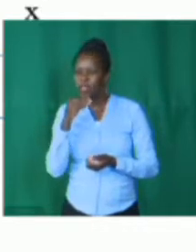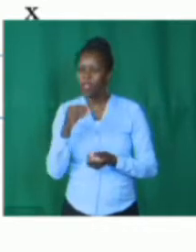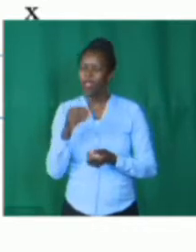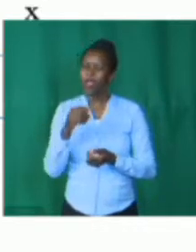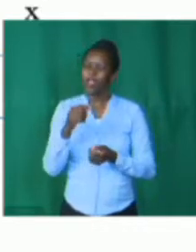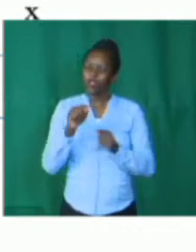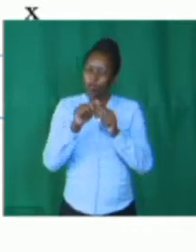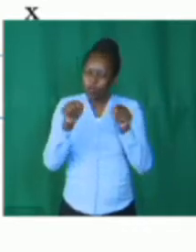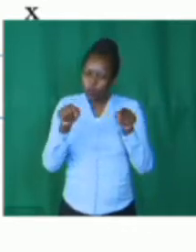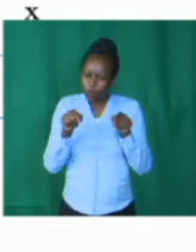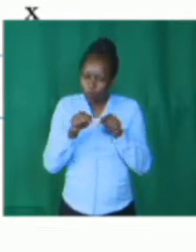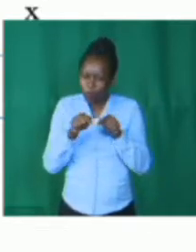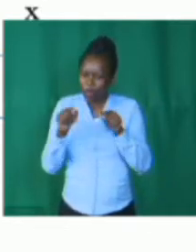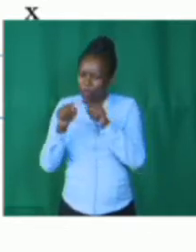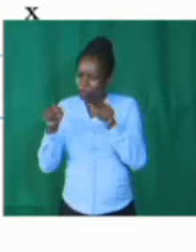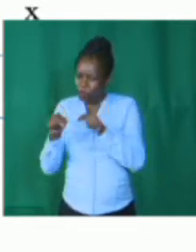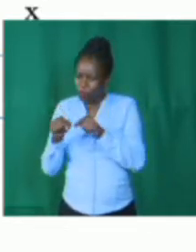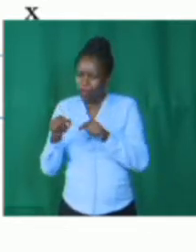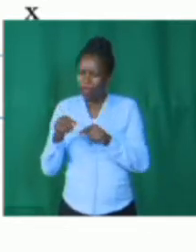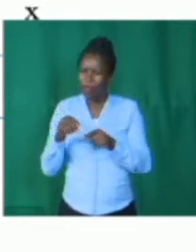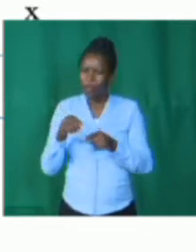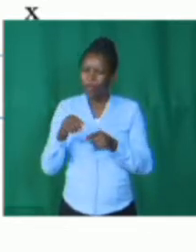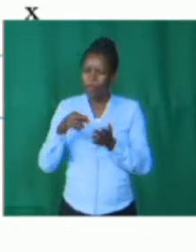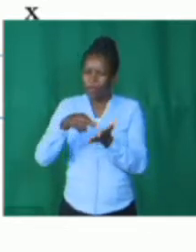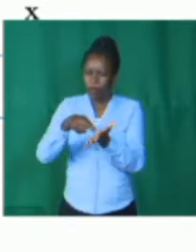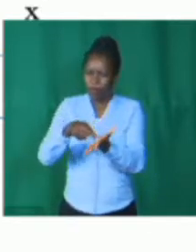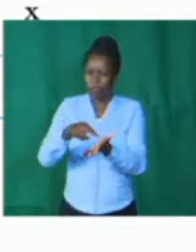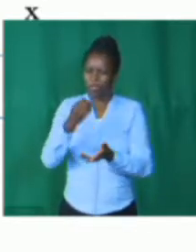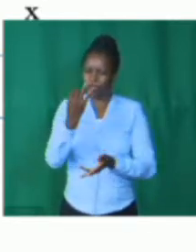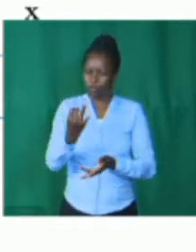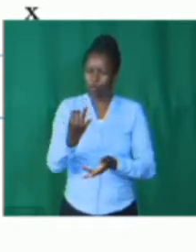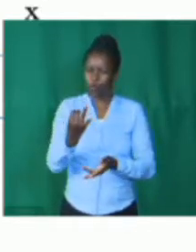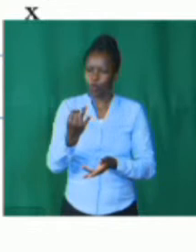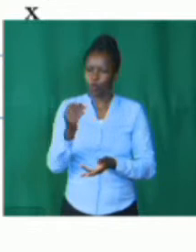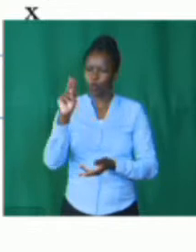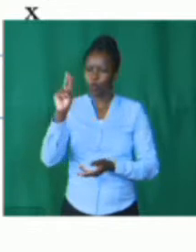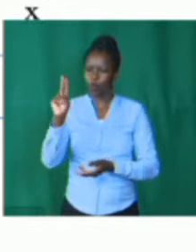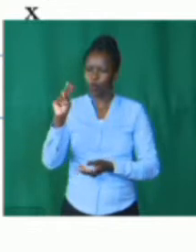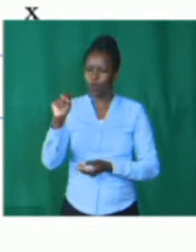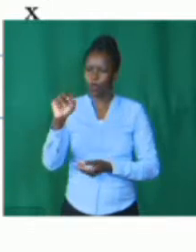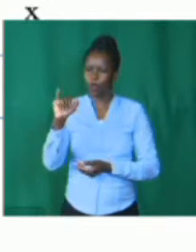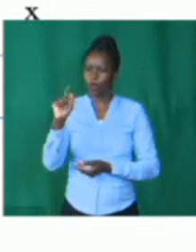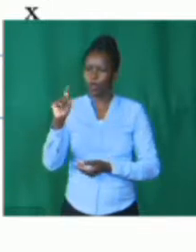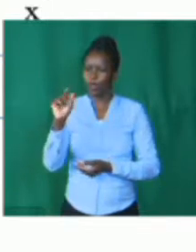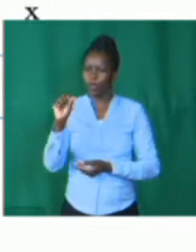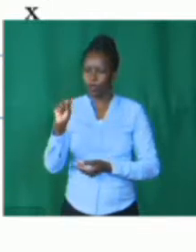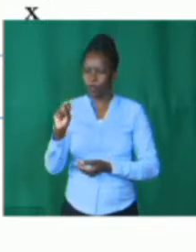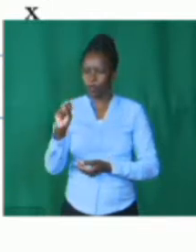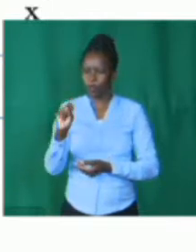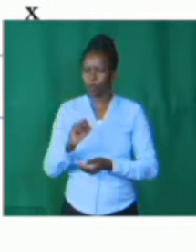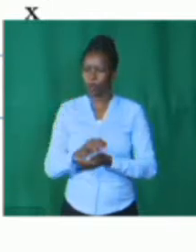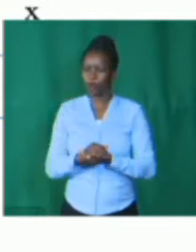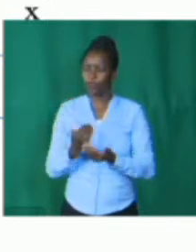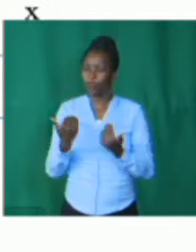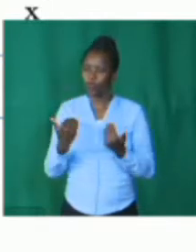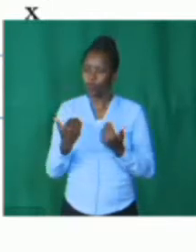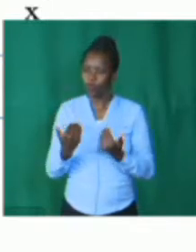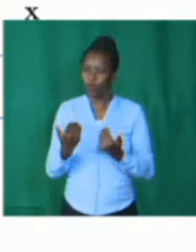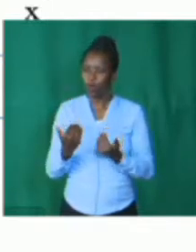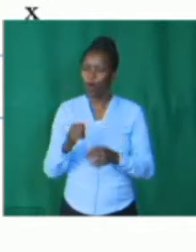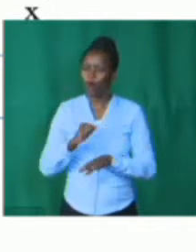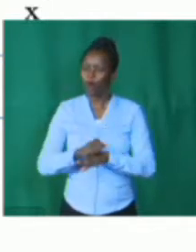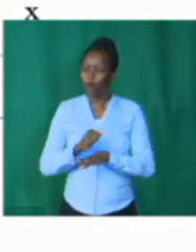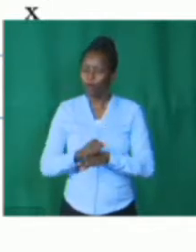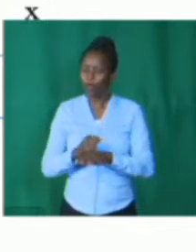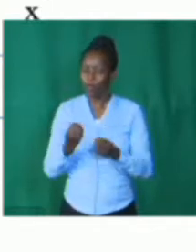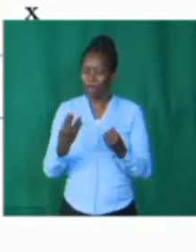small square represents what? 2 units. Each square represents 2 units. So we can come here, we count it from here,